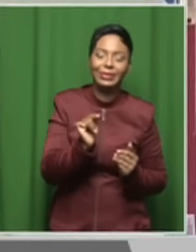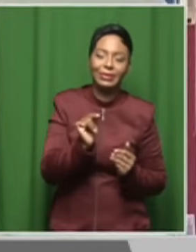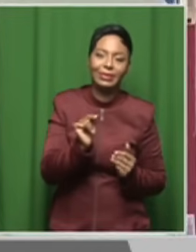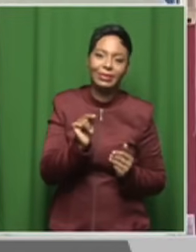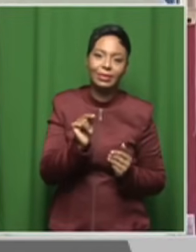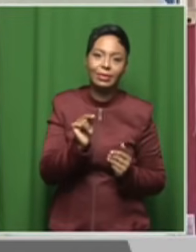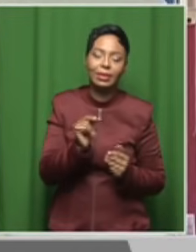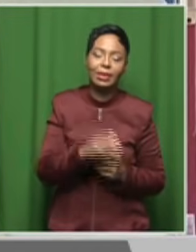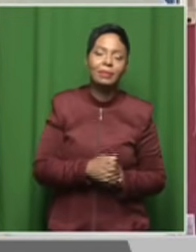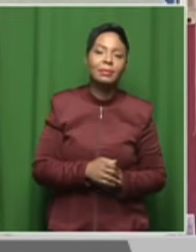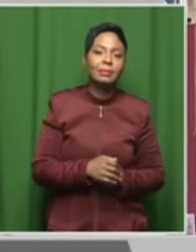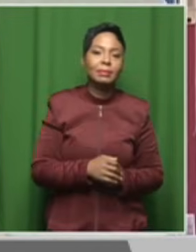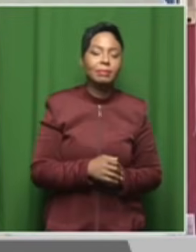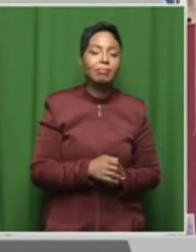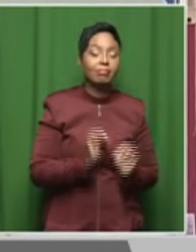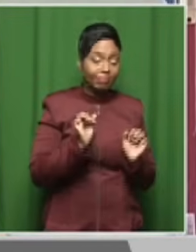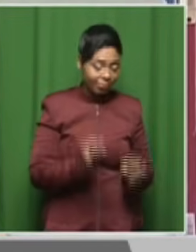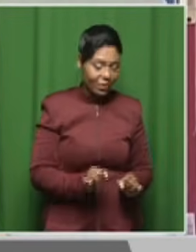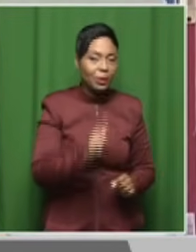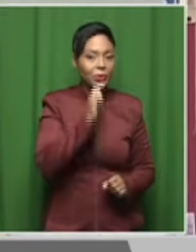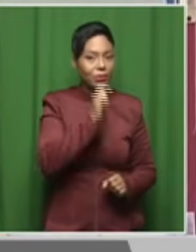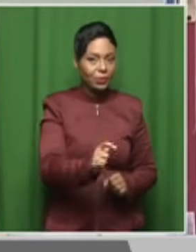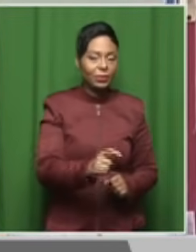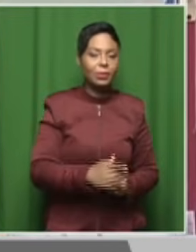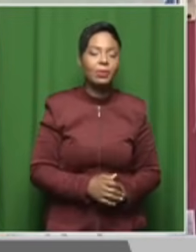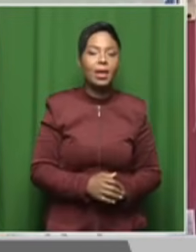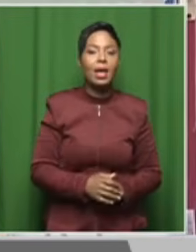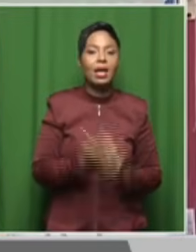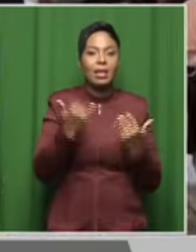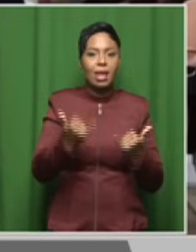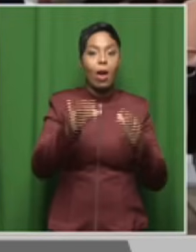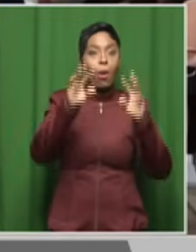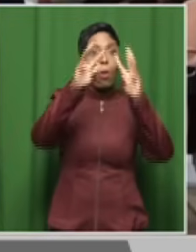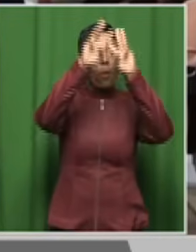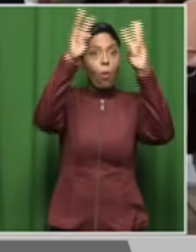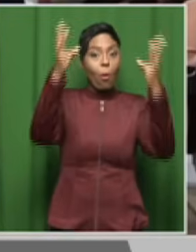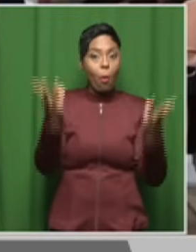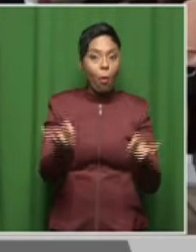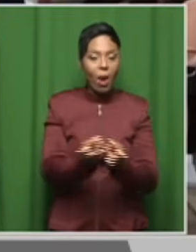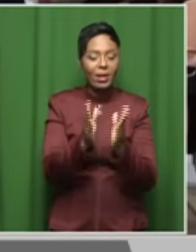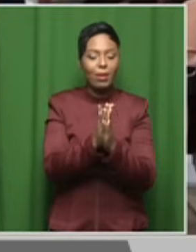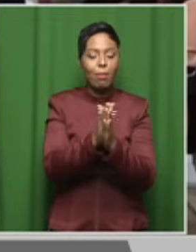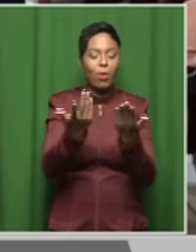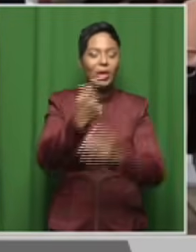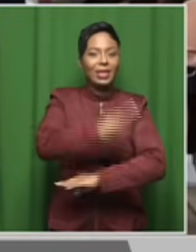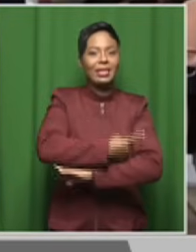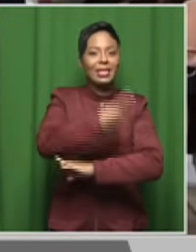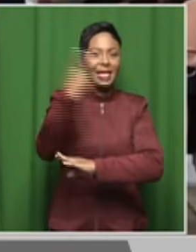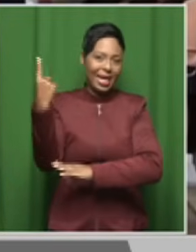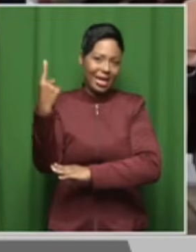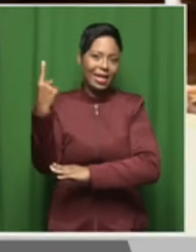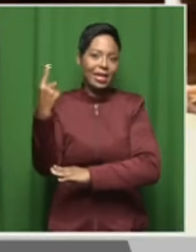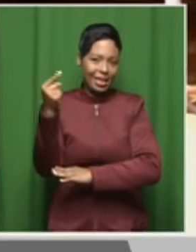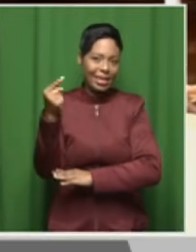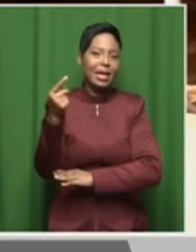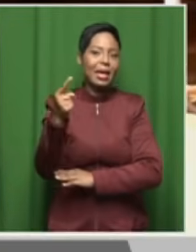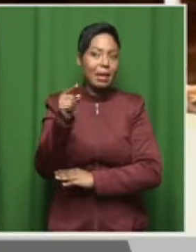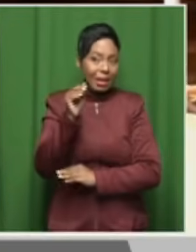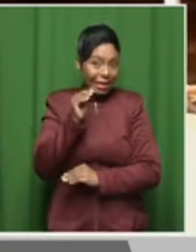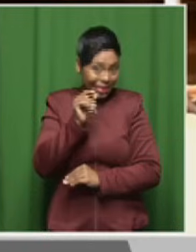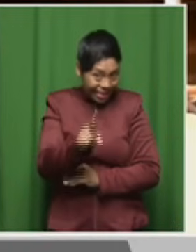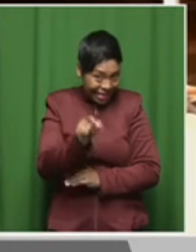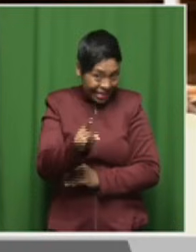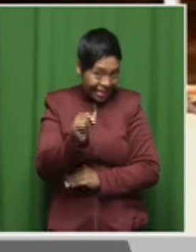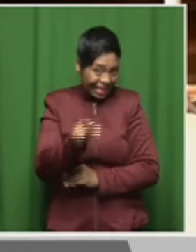Absolutely. We've recently had World Book Day, and we touched a lot on exactly what it means to children to be able